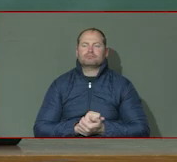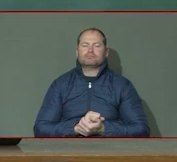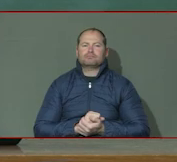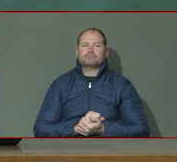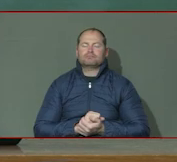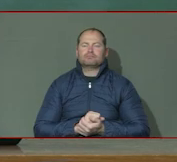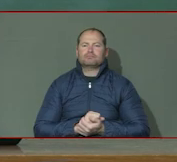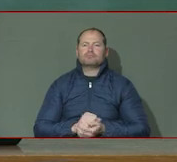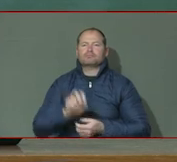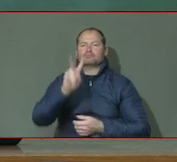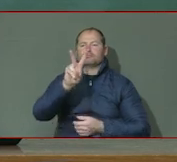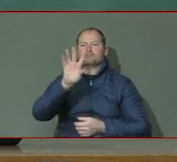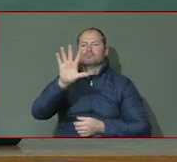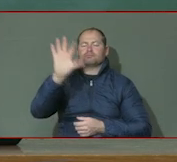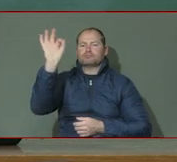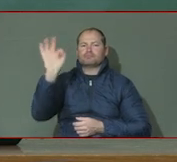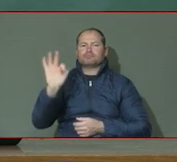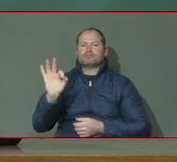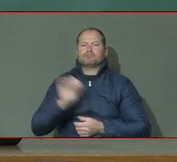It's 25%